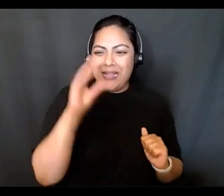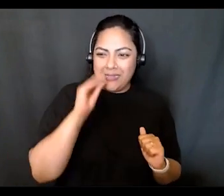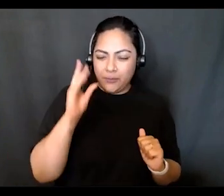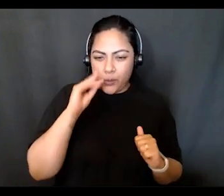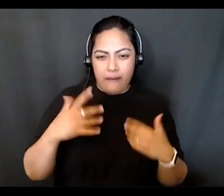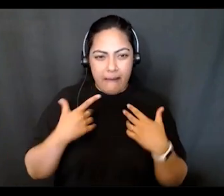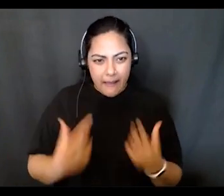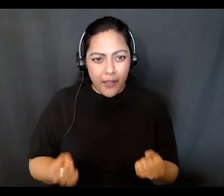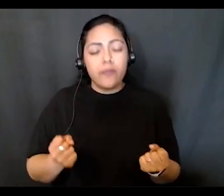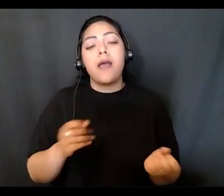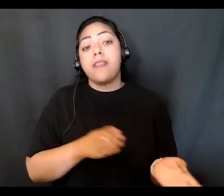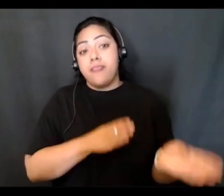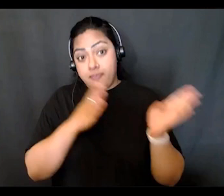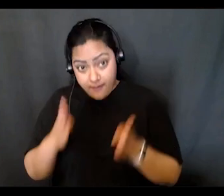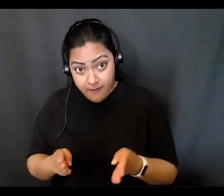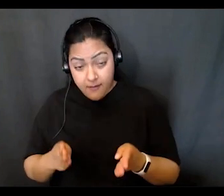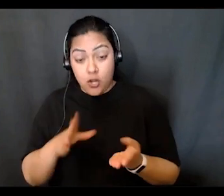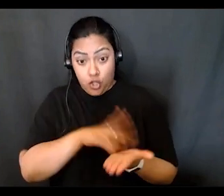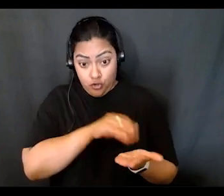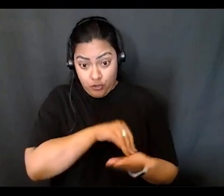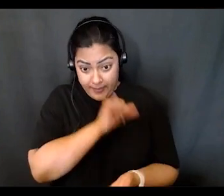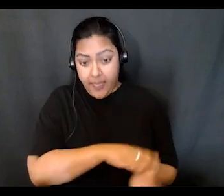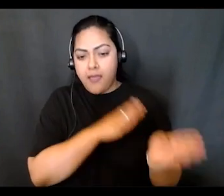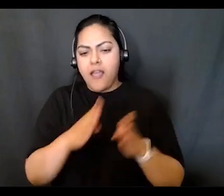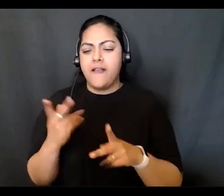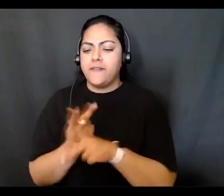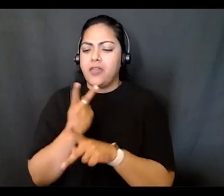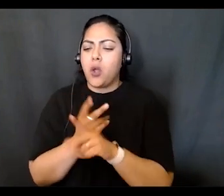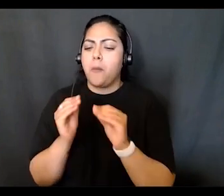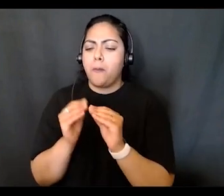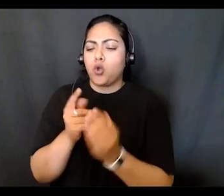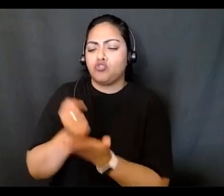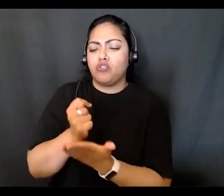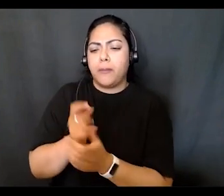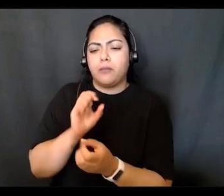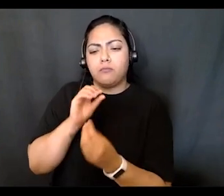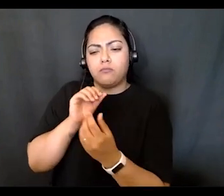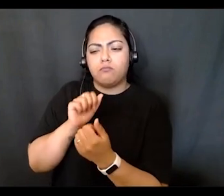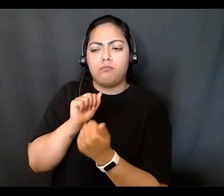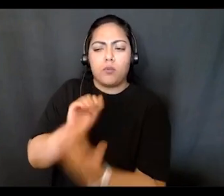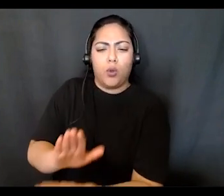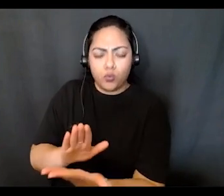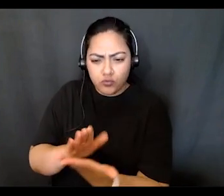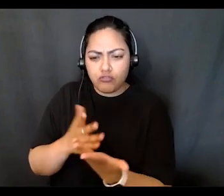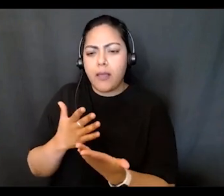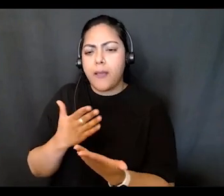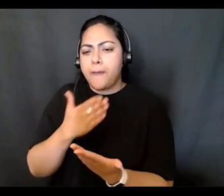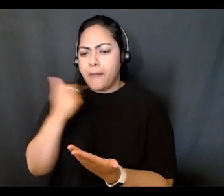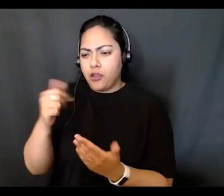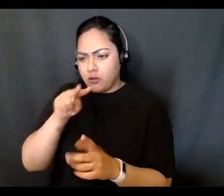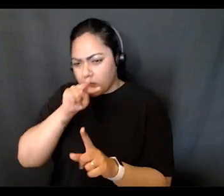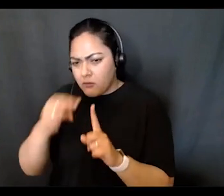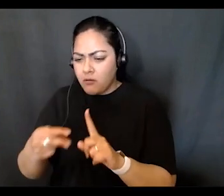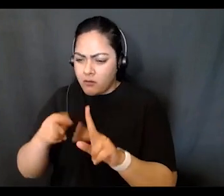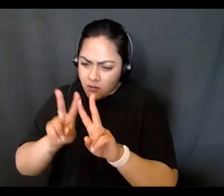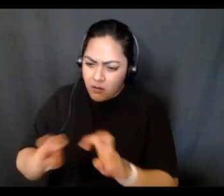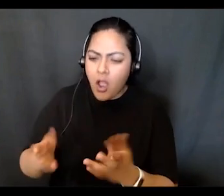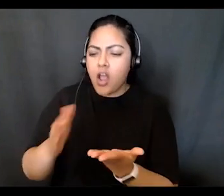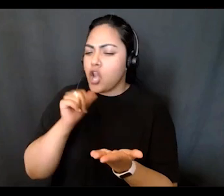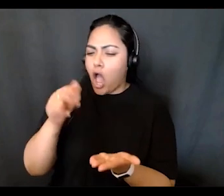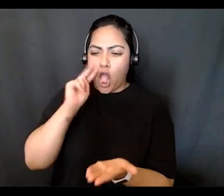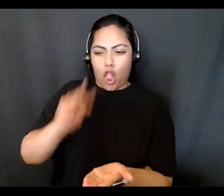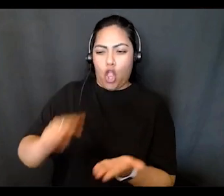prevention and promotion to more treatment-oriented approaches. In this work, it's important that we draw